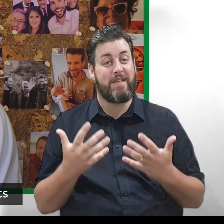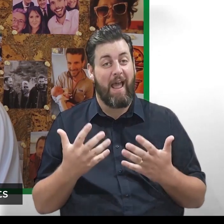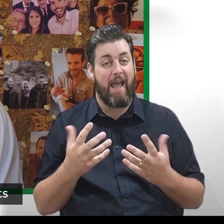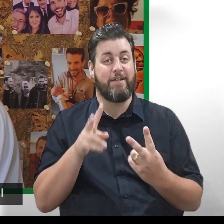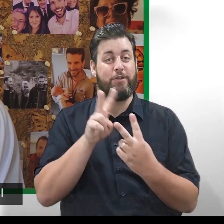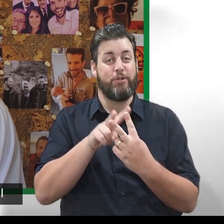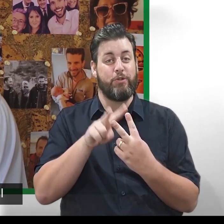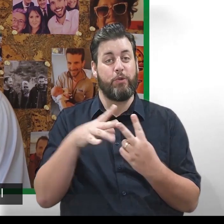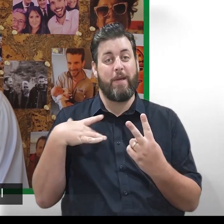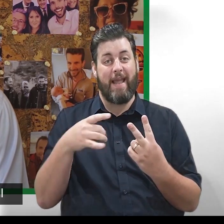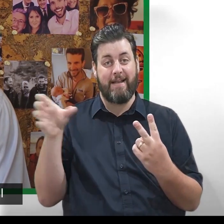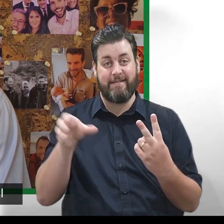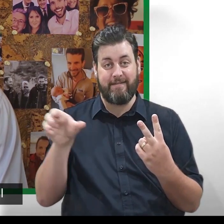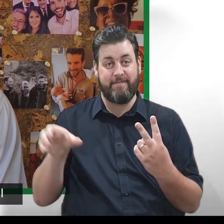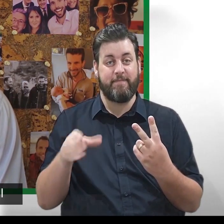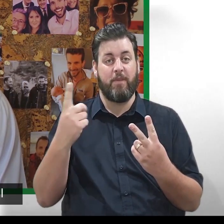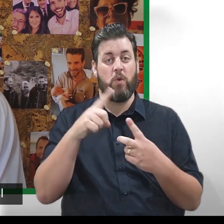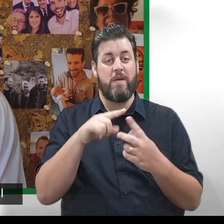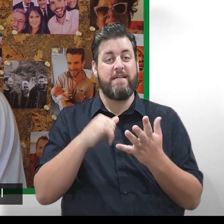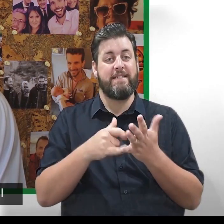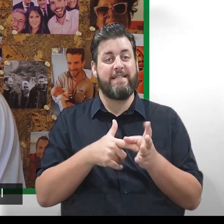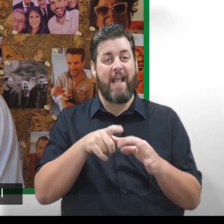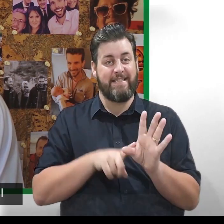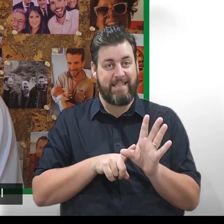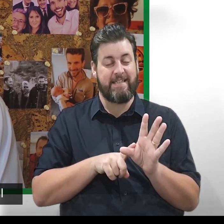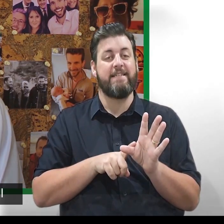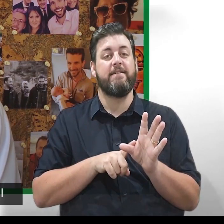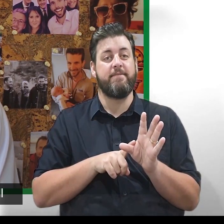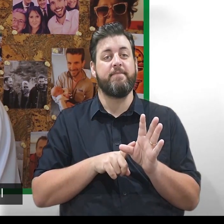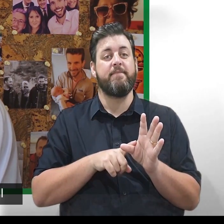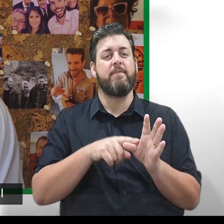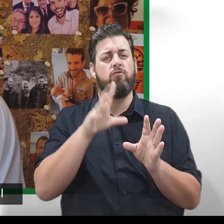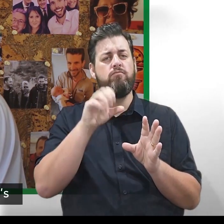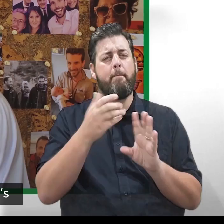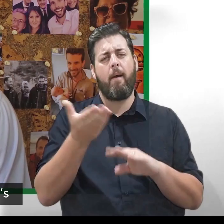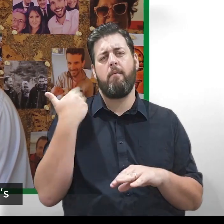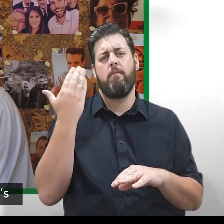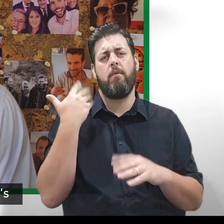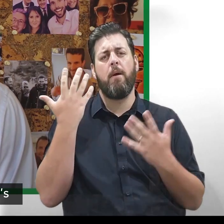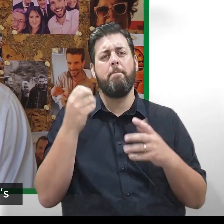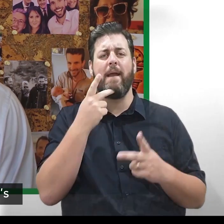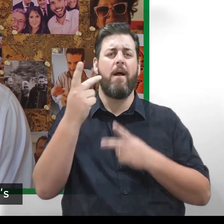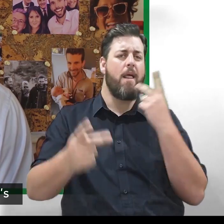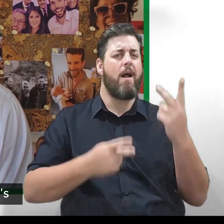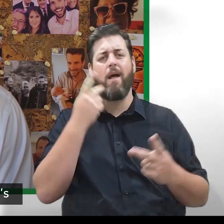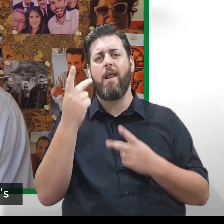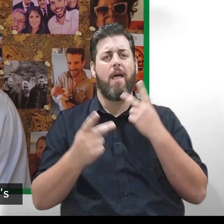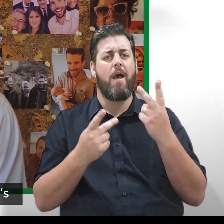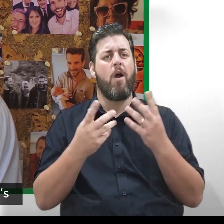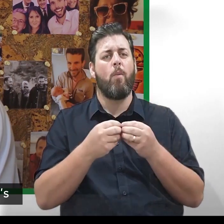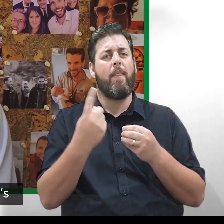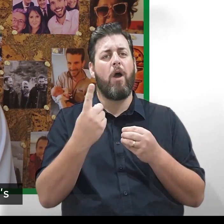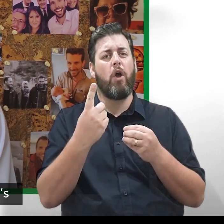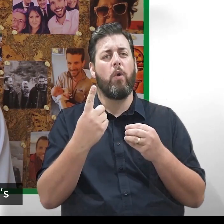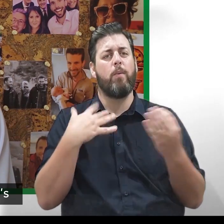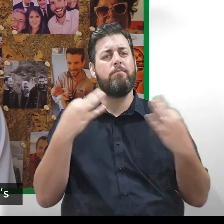two guests today. The first is Stacie Lee Bennett-Worth. A few weeks ago, you'll remember we had a big old sing-along